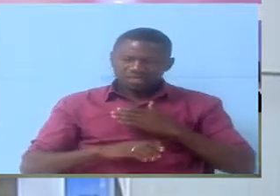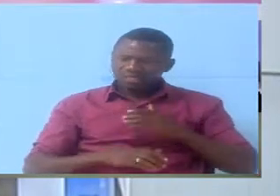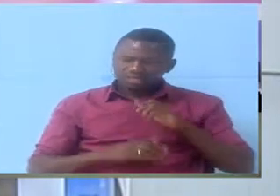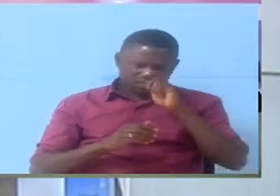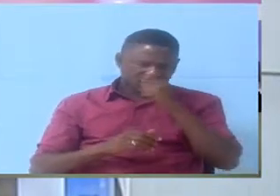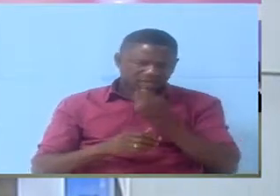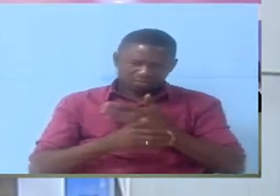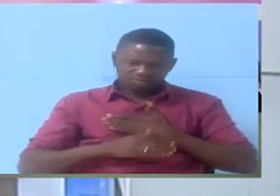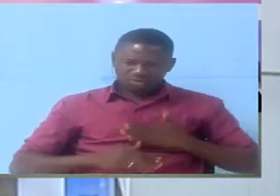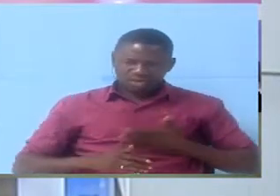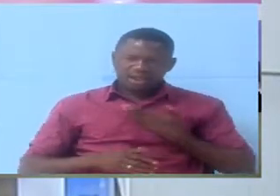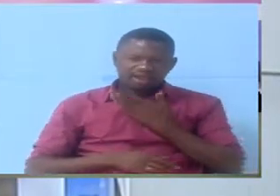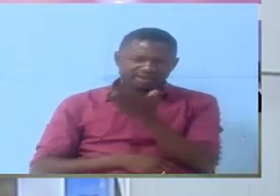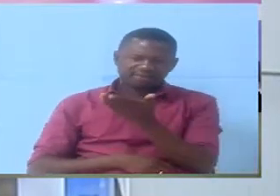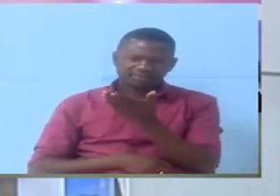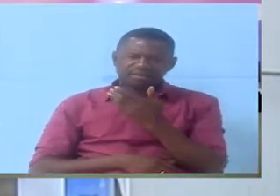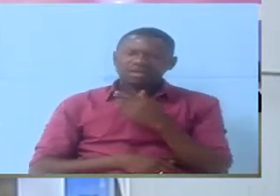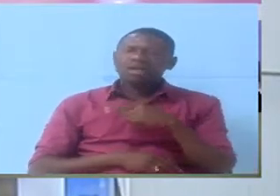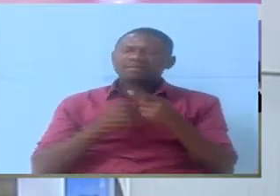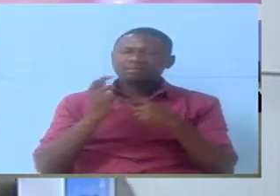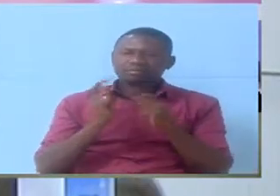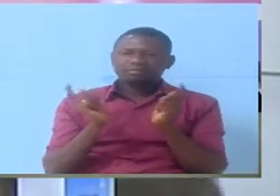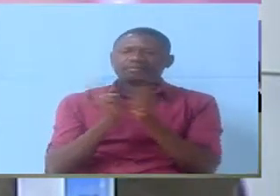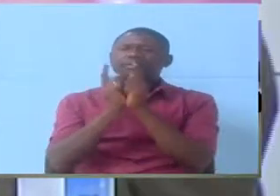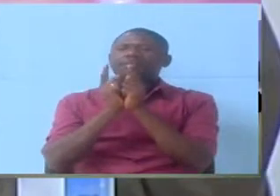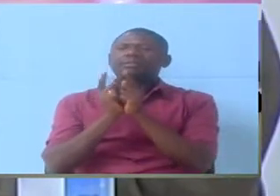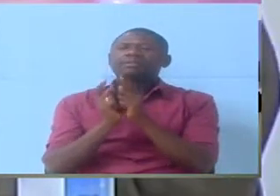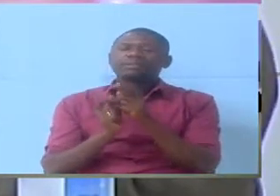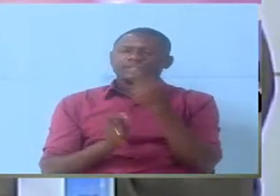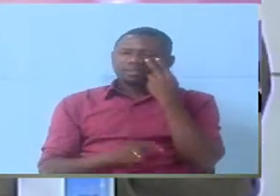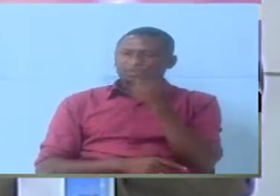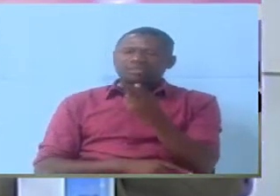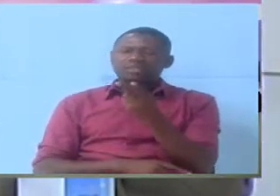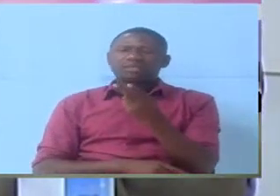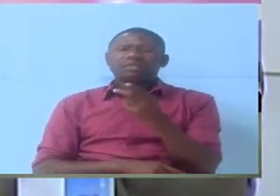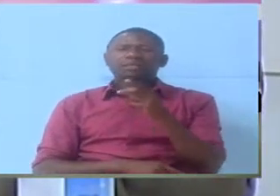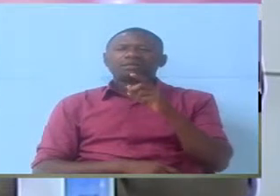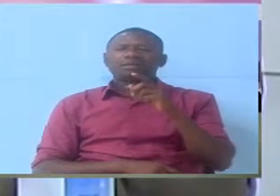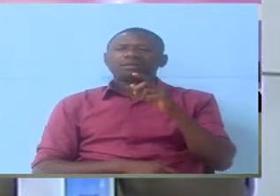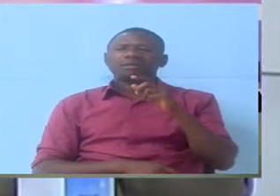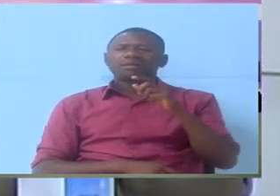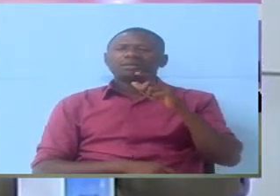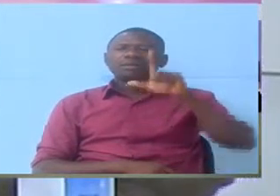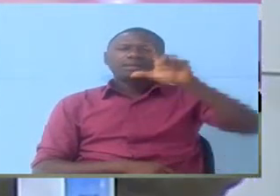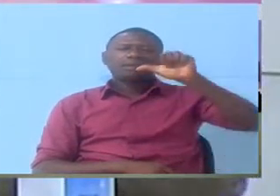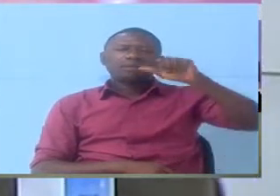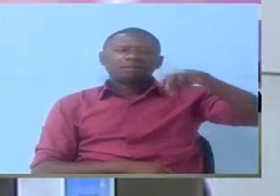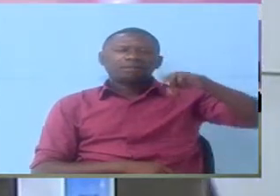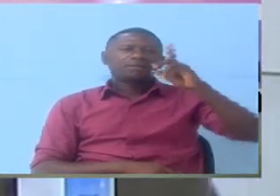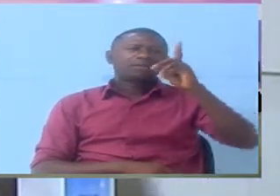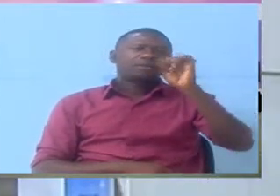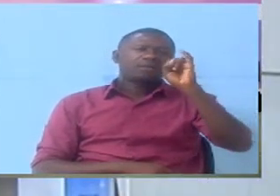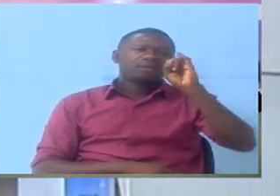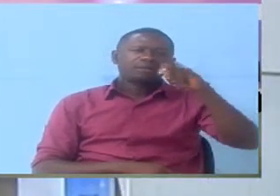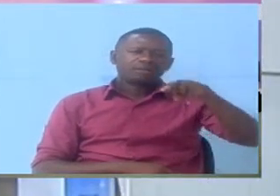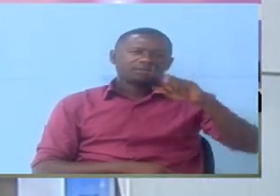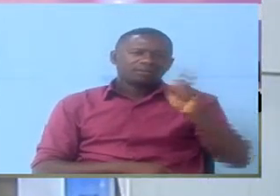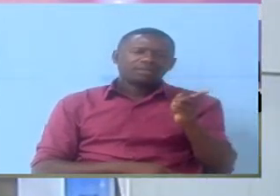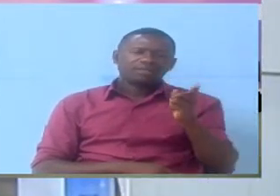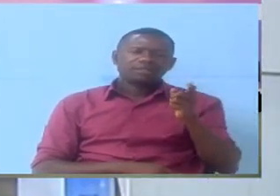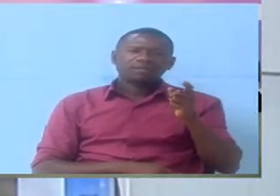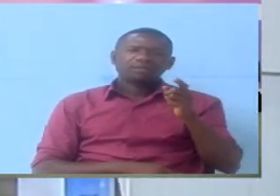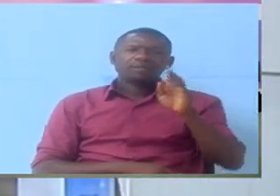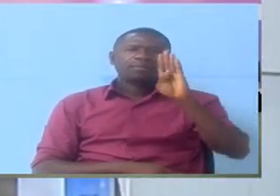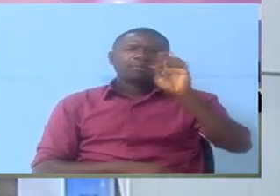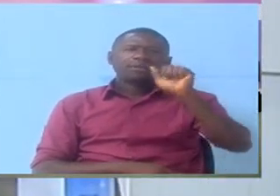baji 13, landing baji kafame 13 baji, was coming from the other side, wobe bokanan karadola, from the Tanje area, wobe bokanan